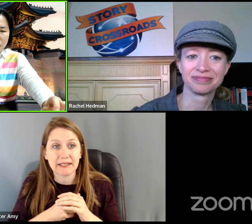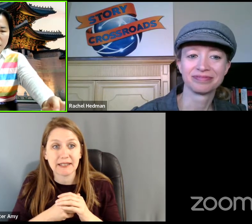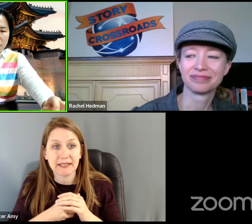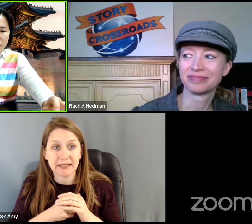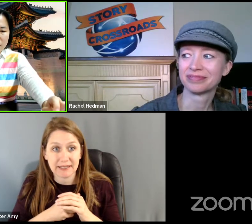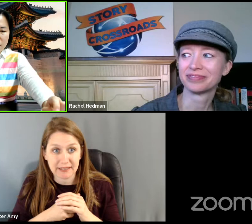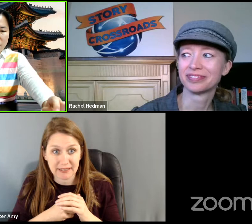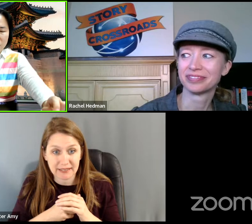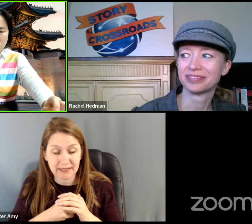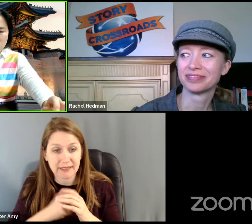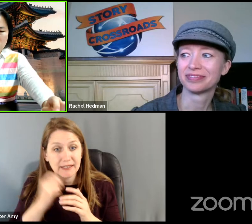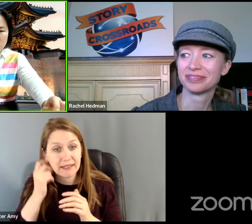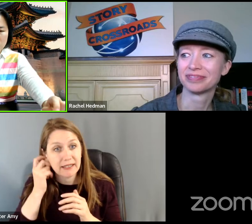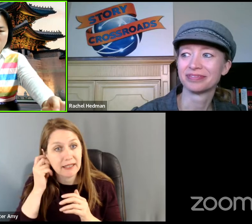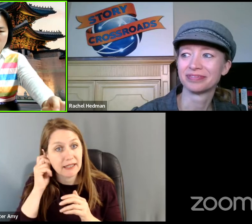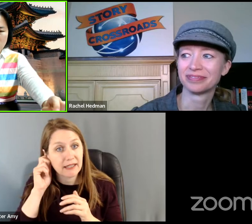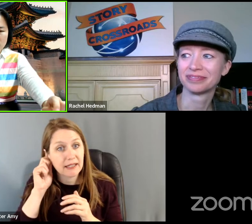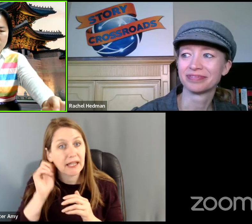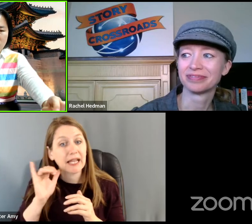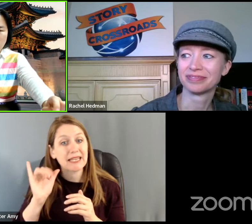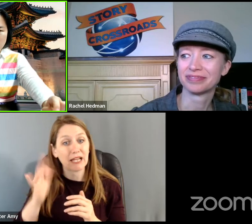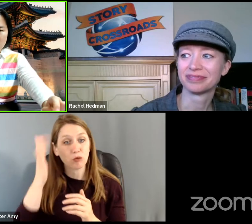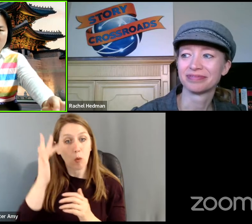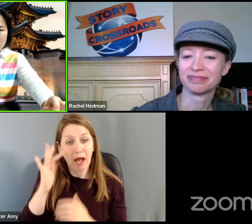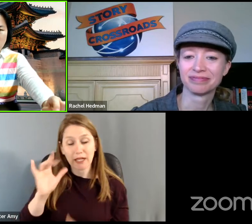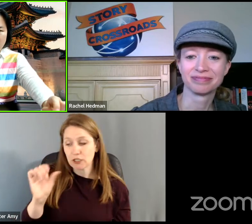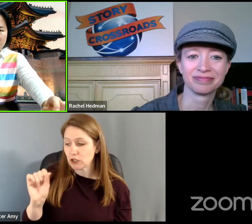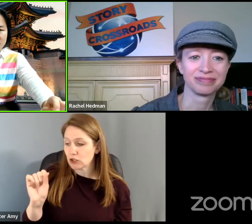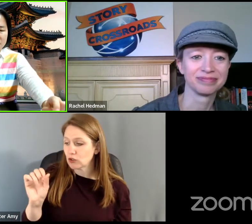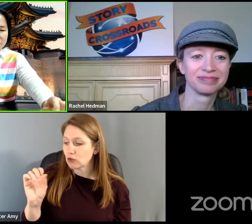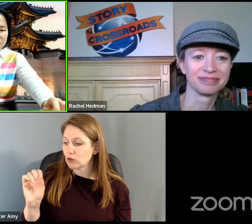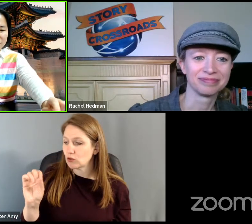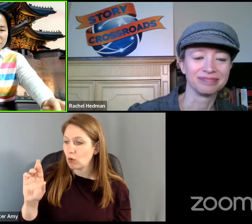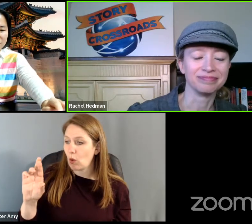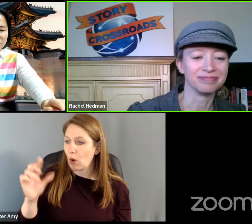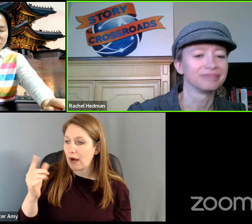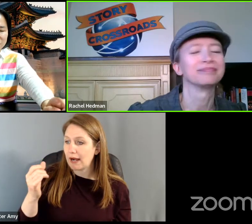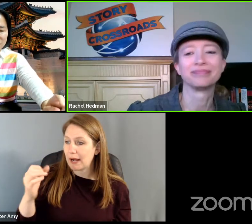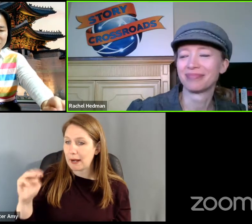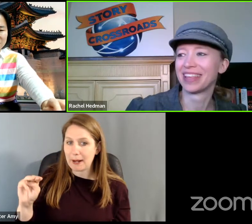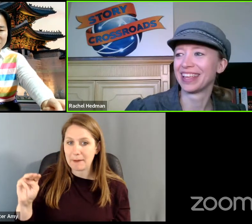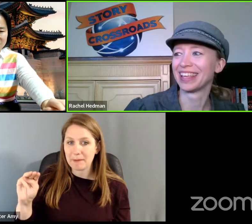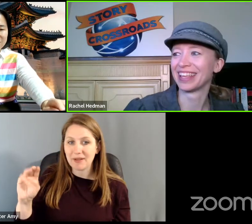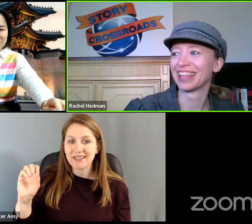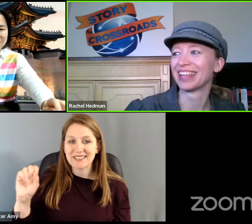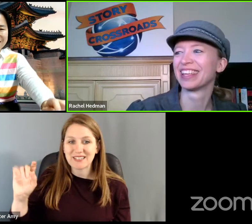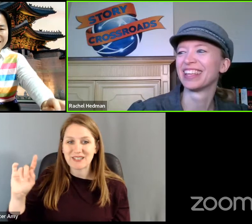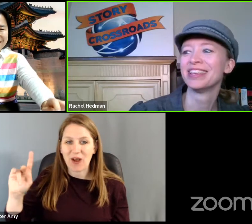that's why the sorghum stalk is now bloody red.